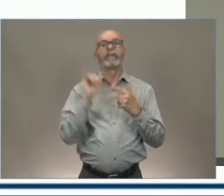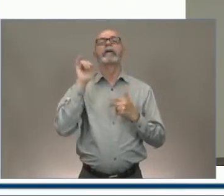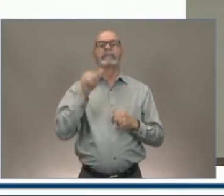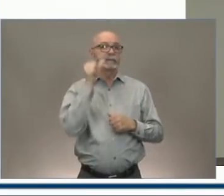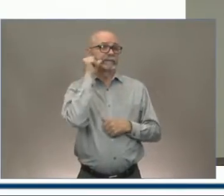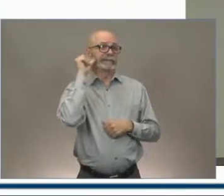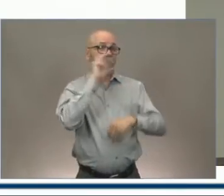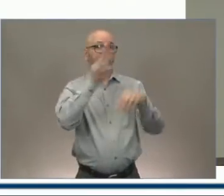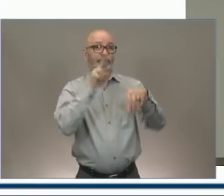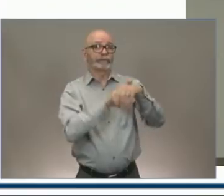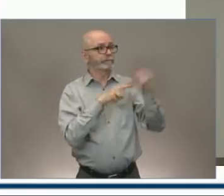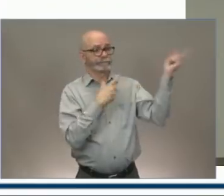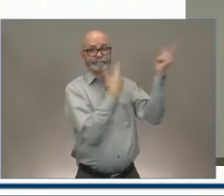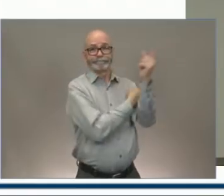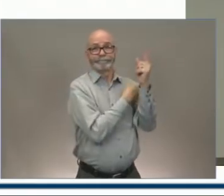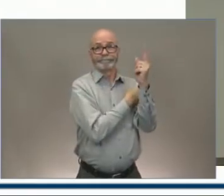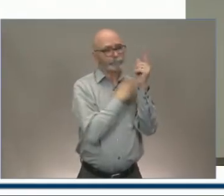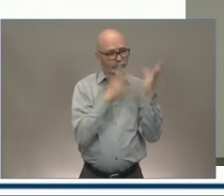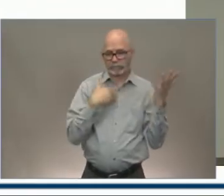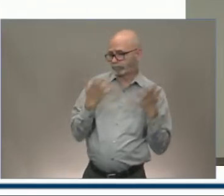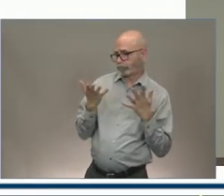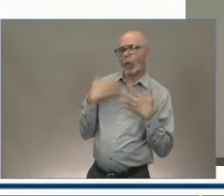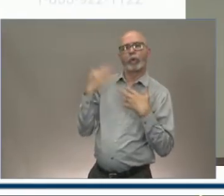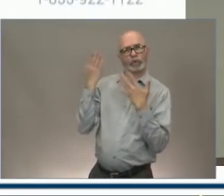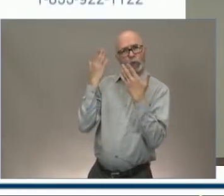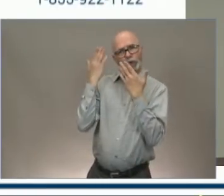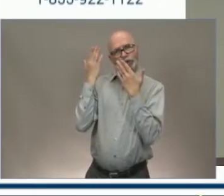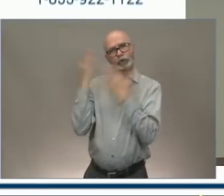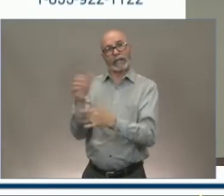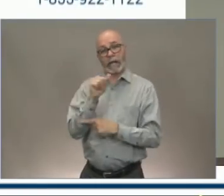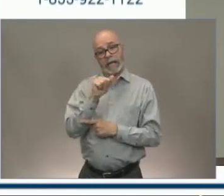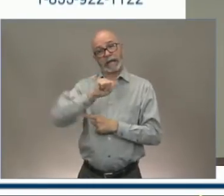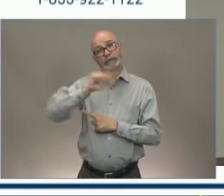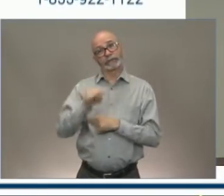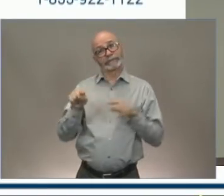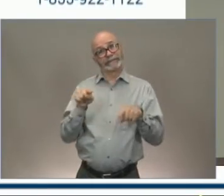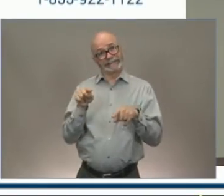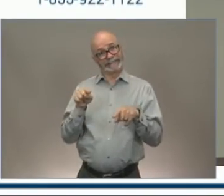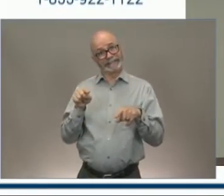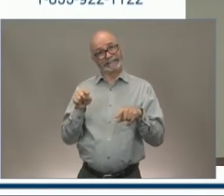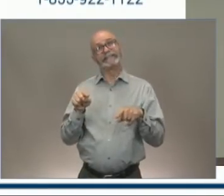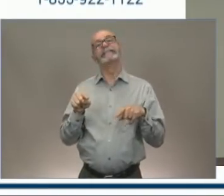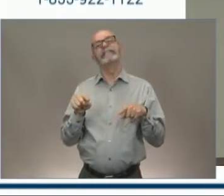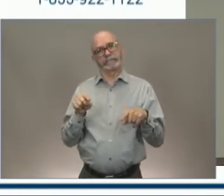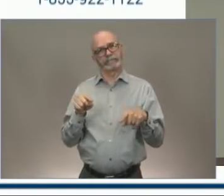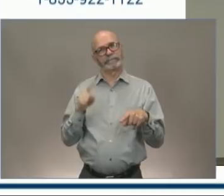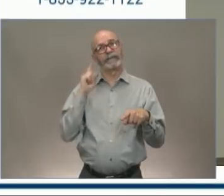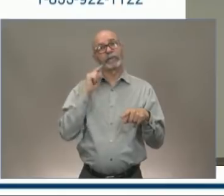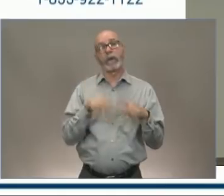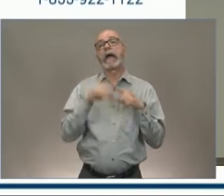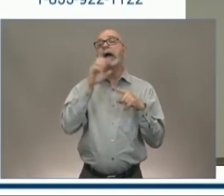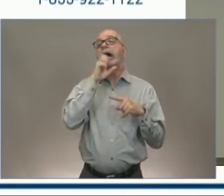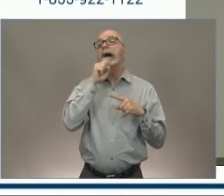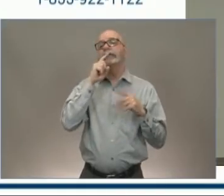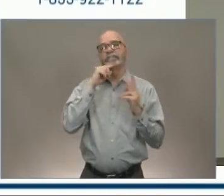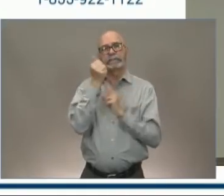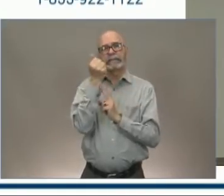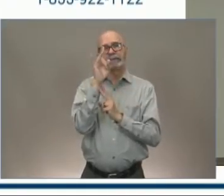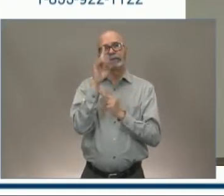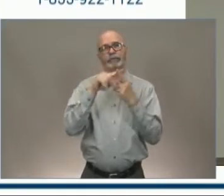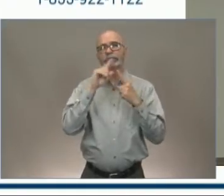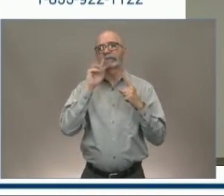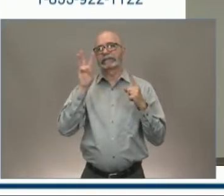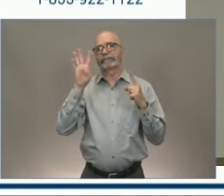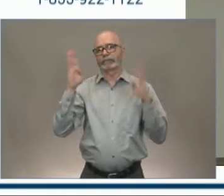Immunization released recommendations on this vaccine and are advising that it be given to people 18 to 64 years of age if